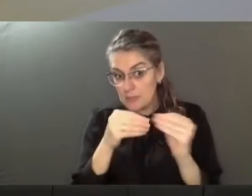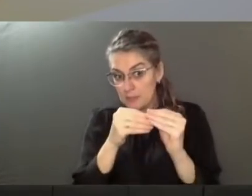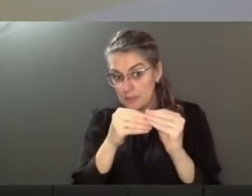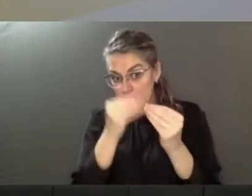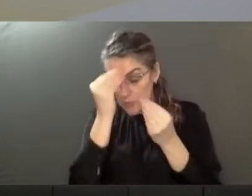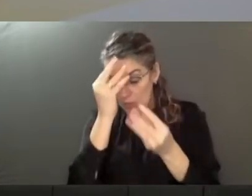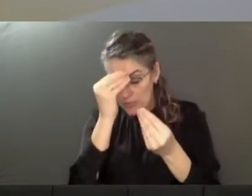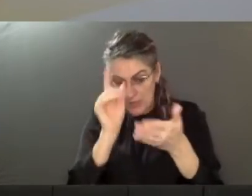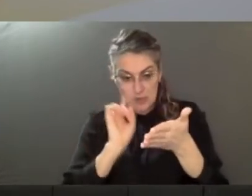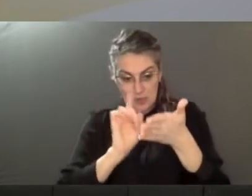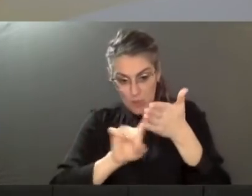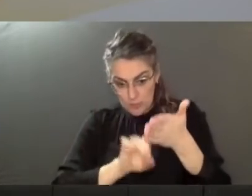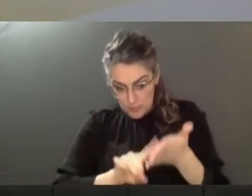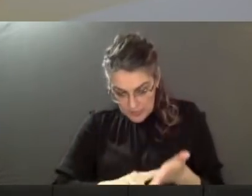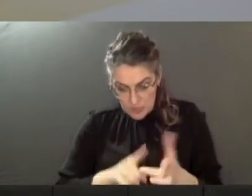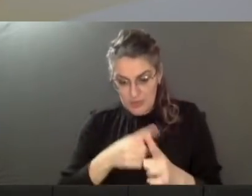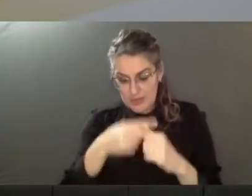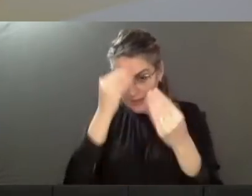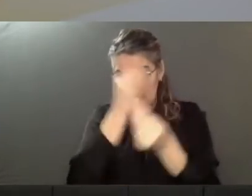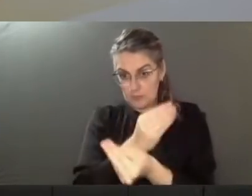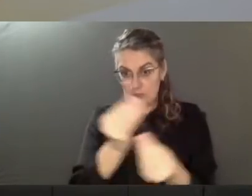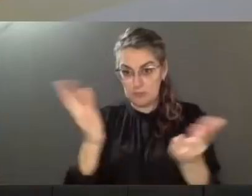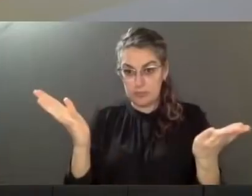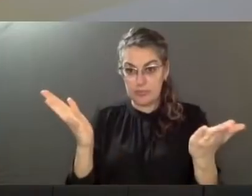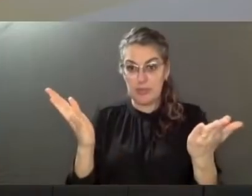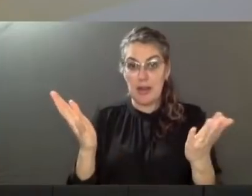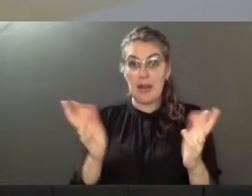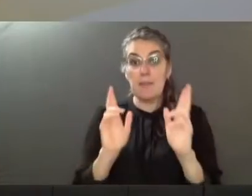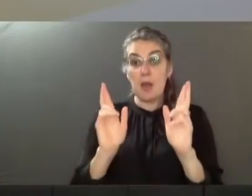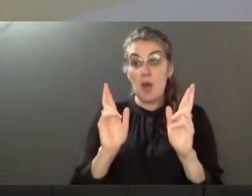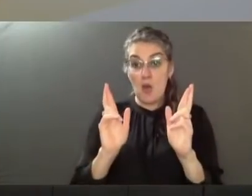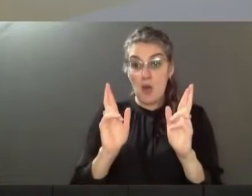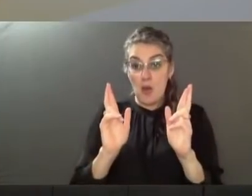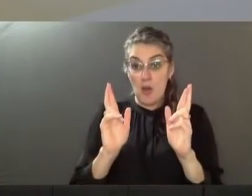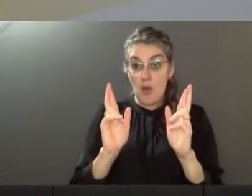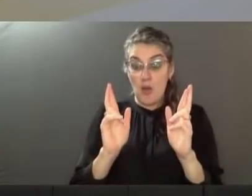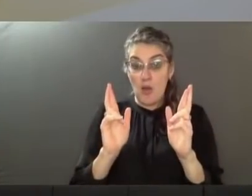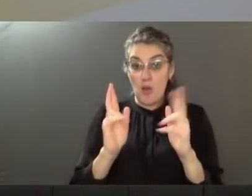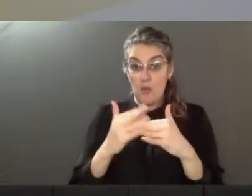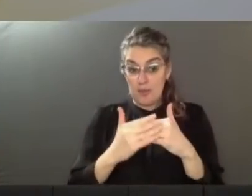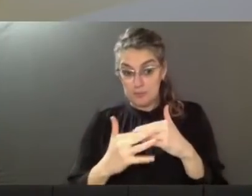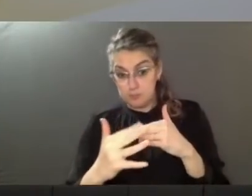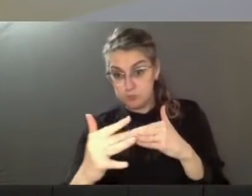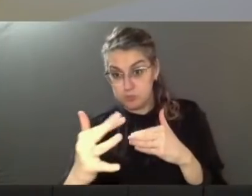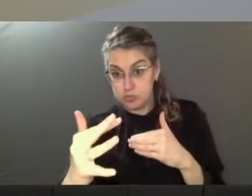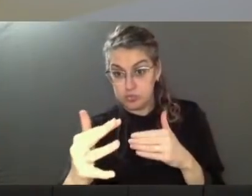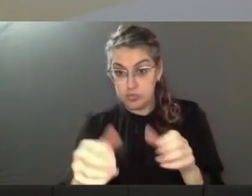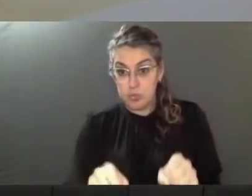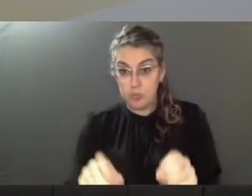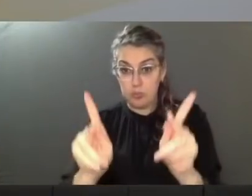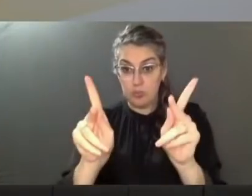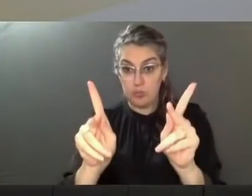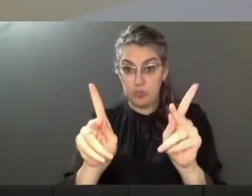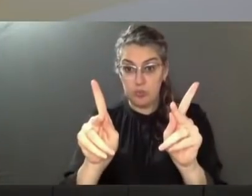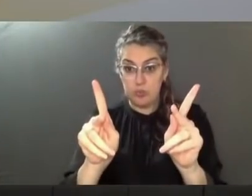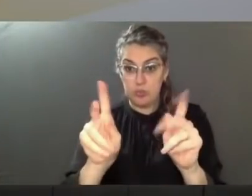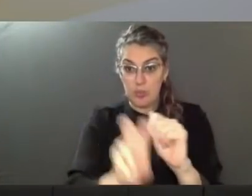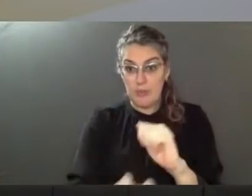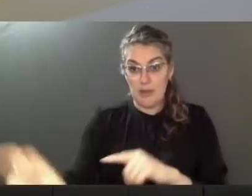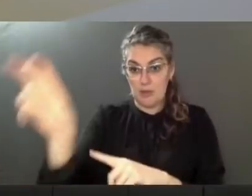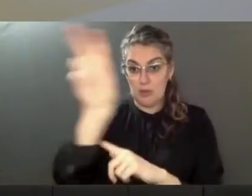we are vaccinated. But at this stage, there's no change in the recommendations in terms of those public health